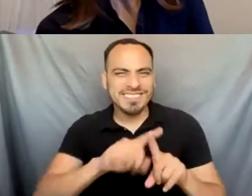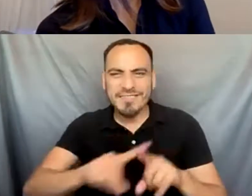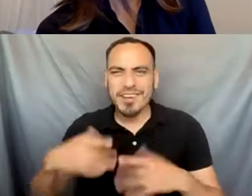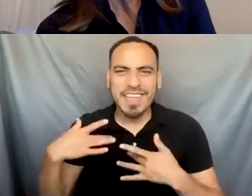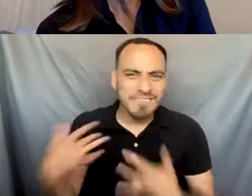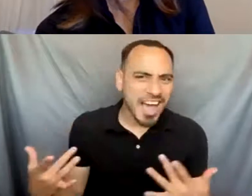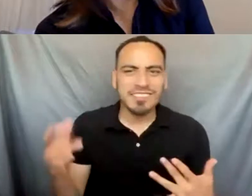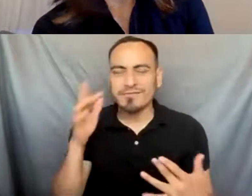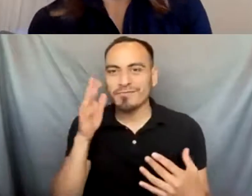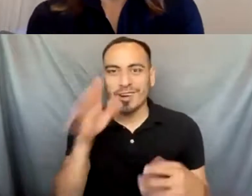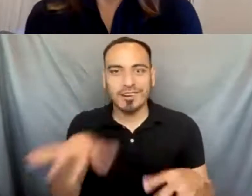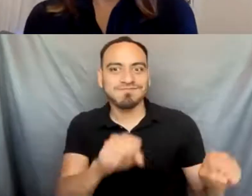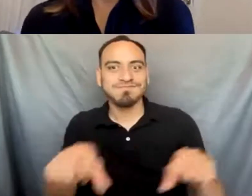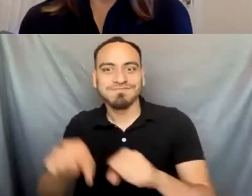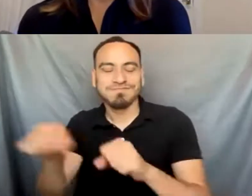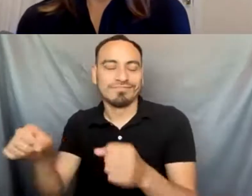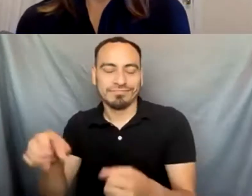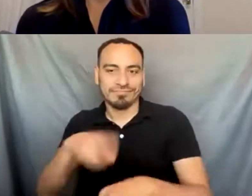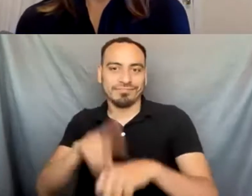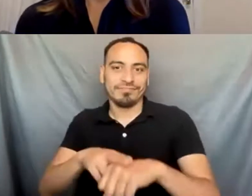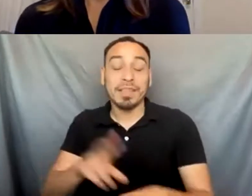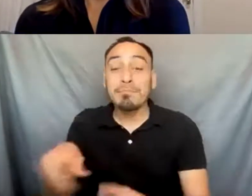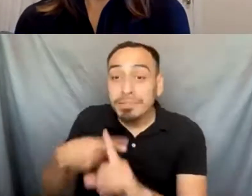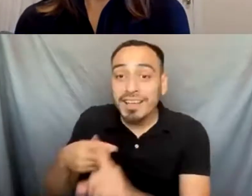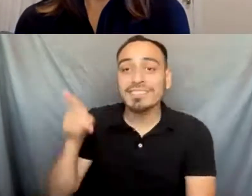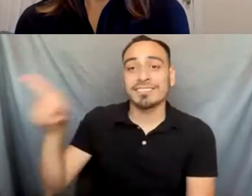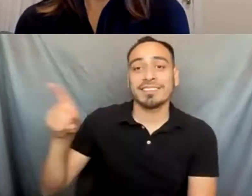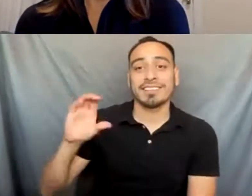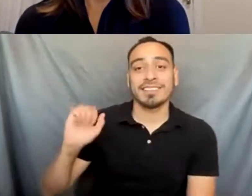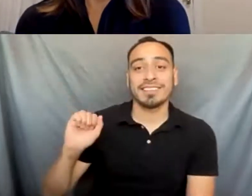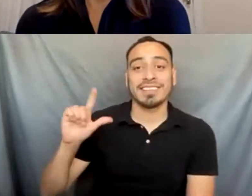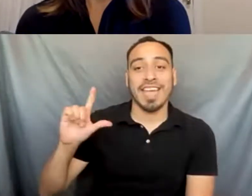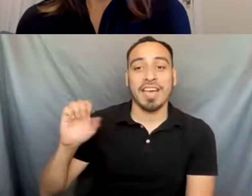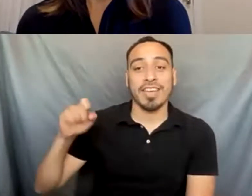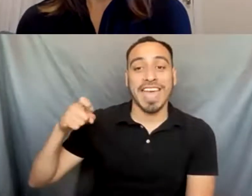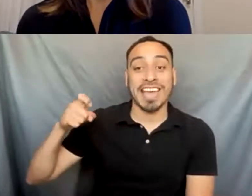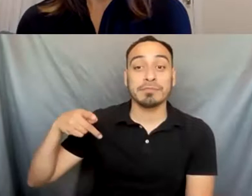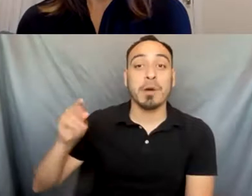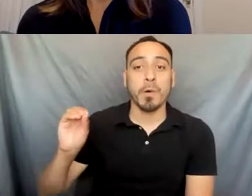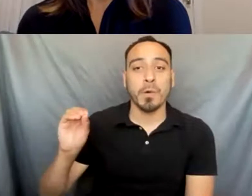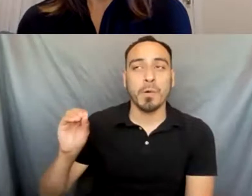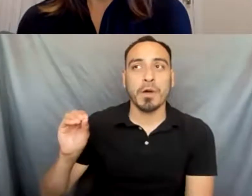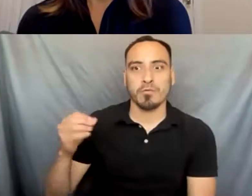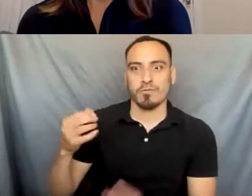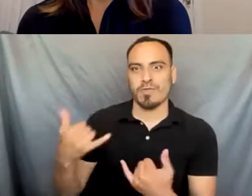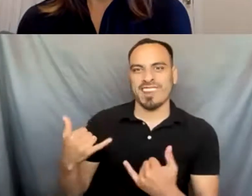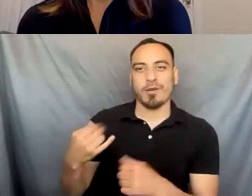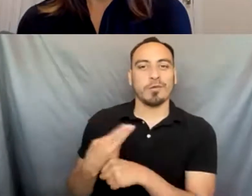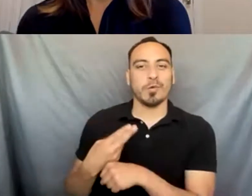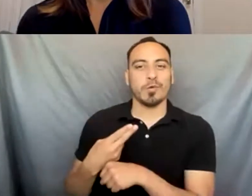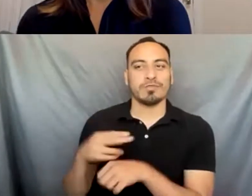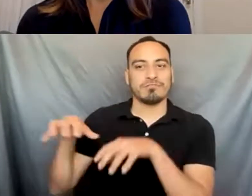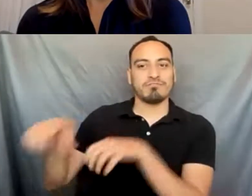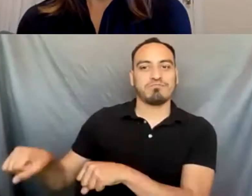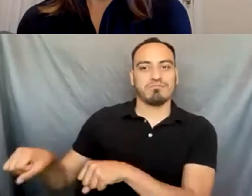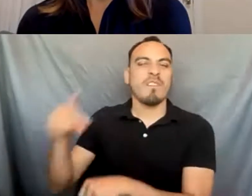see things like that. Also Cal Expo, which is currently being used as a mass